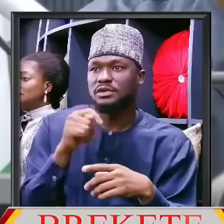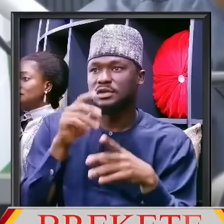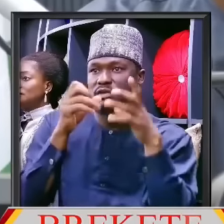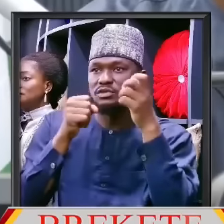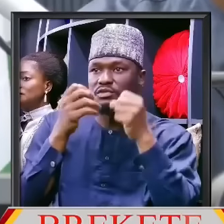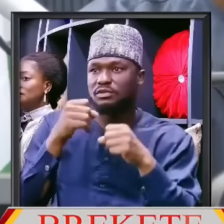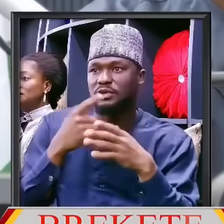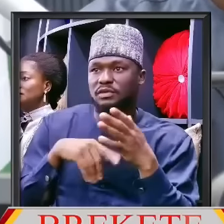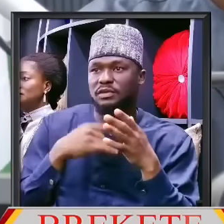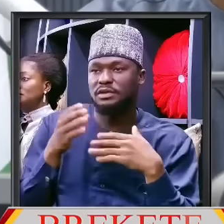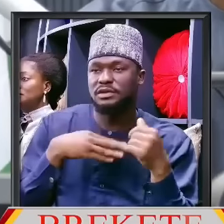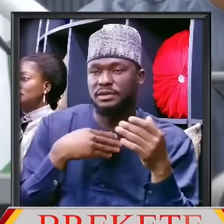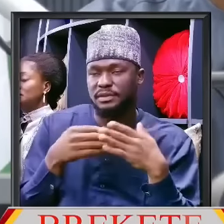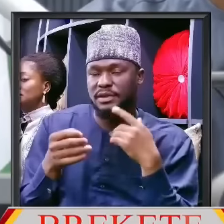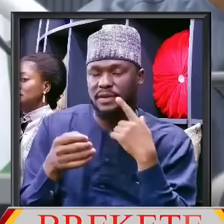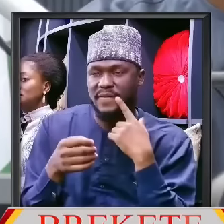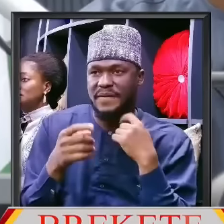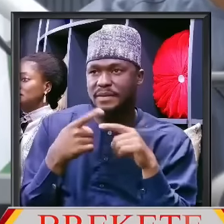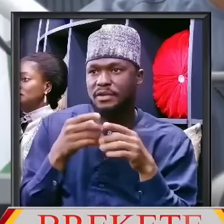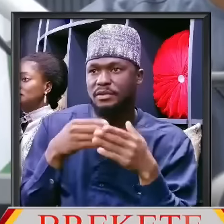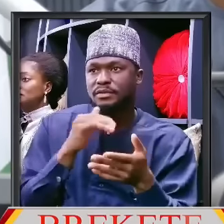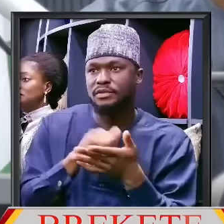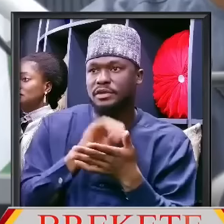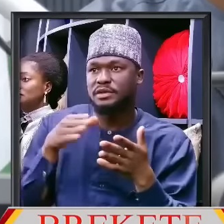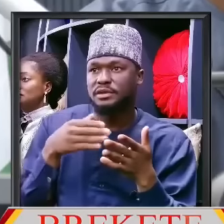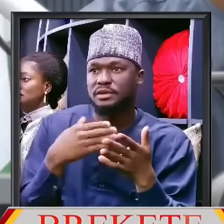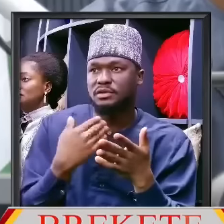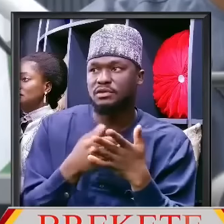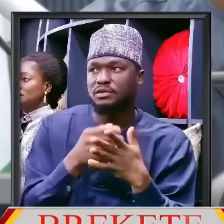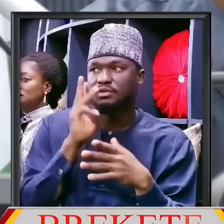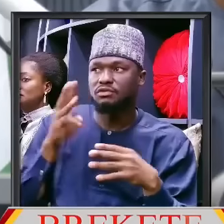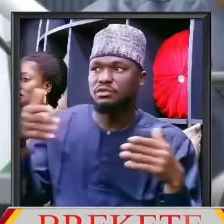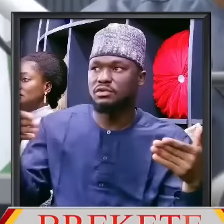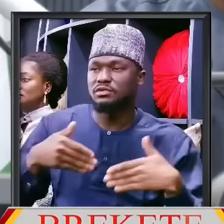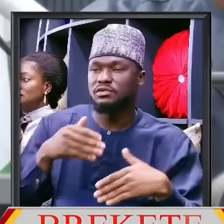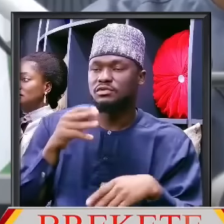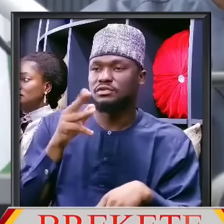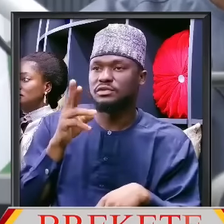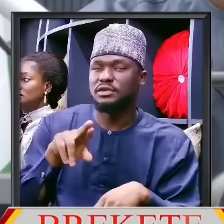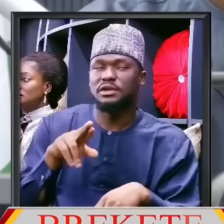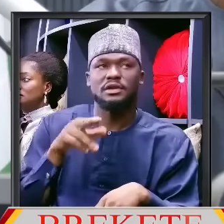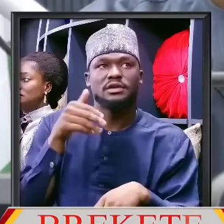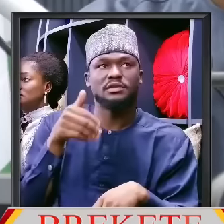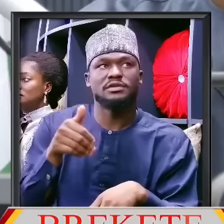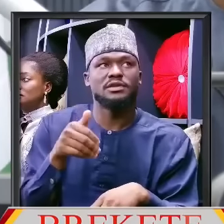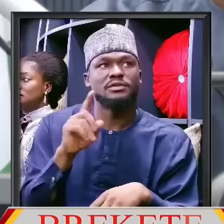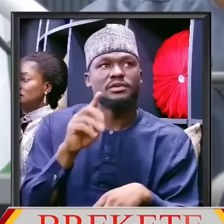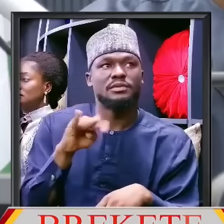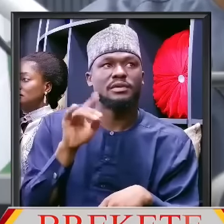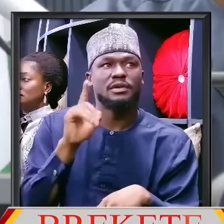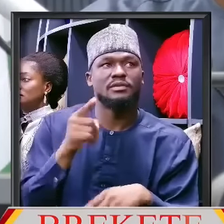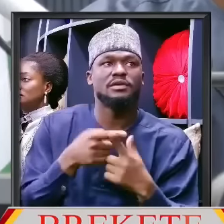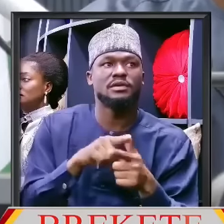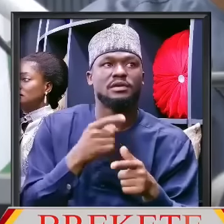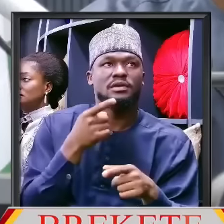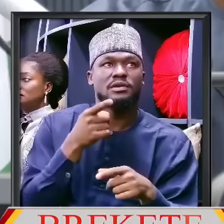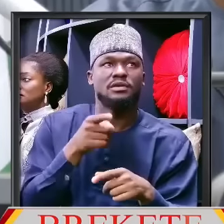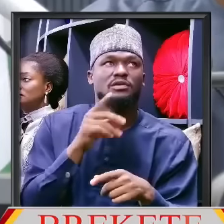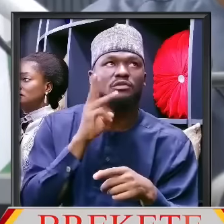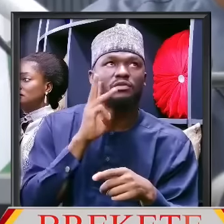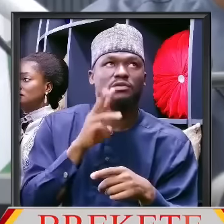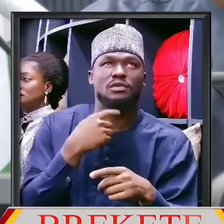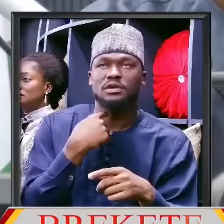of waiting be the matter. But before that time, all of Ona go introduce ourselves one by one. Then we go come back. Who Ona agree